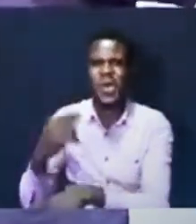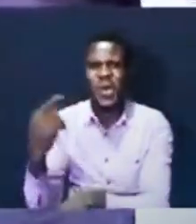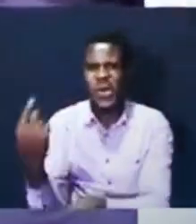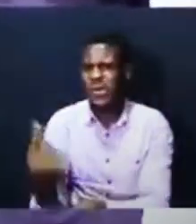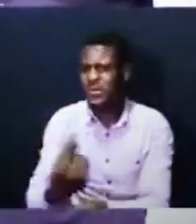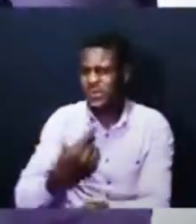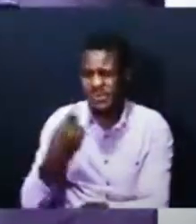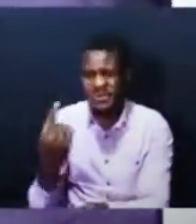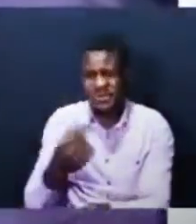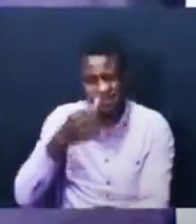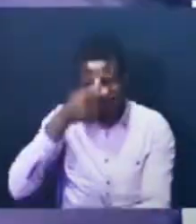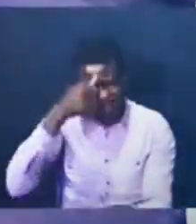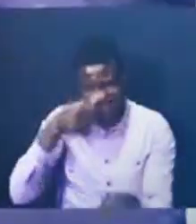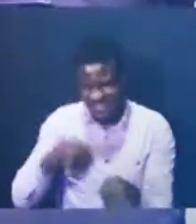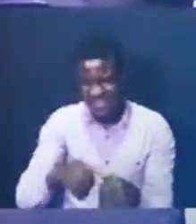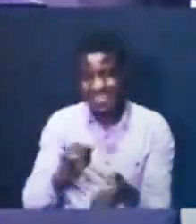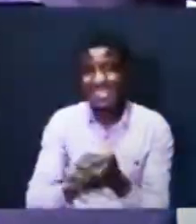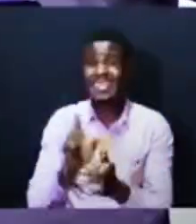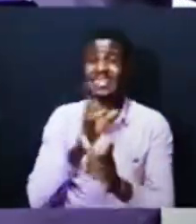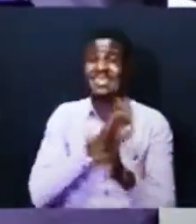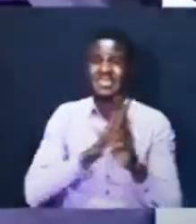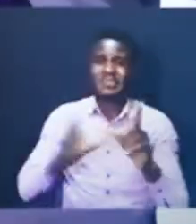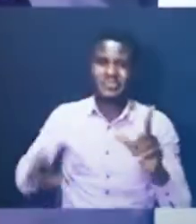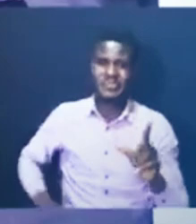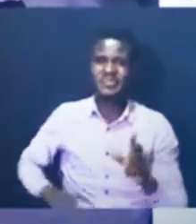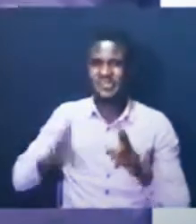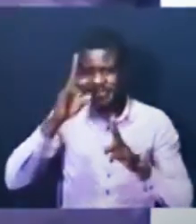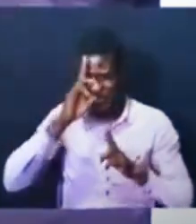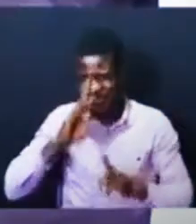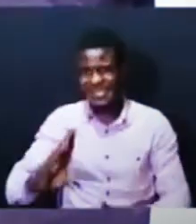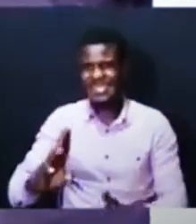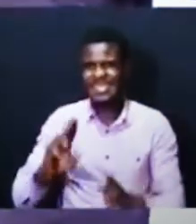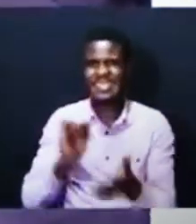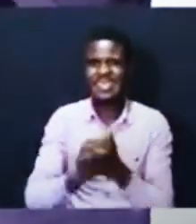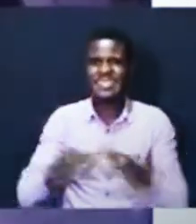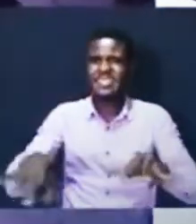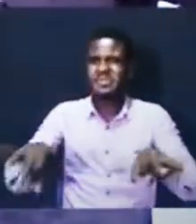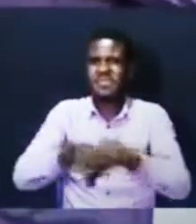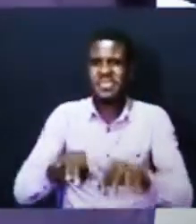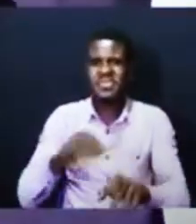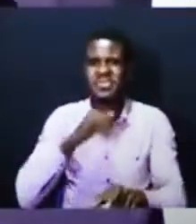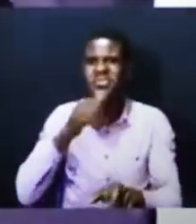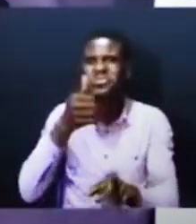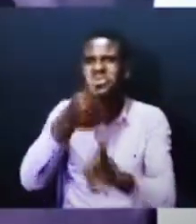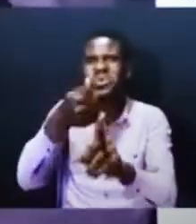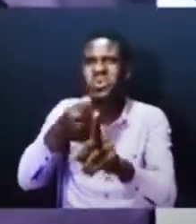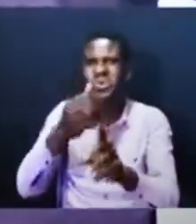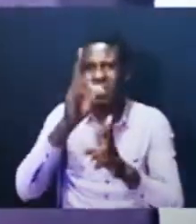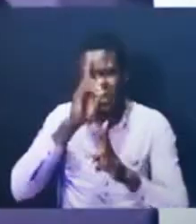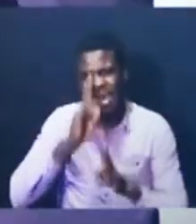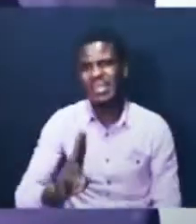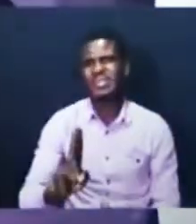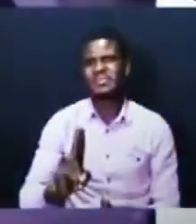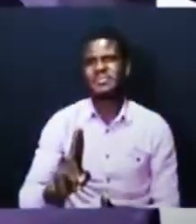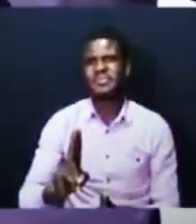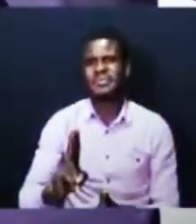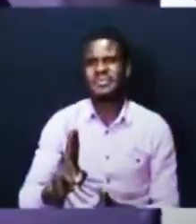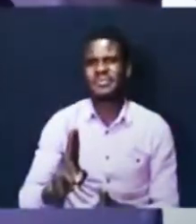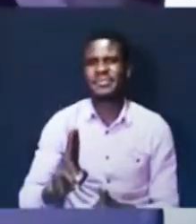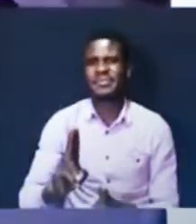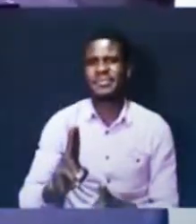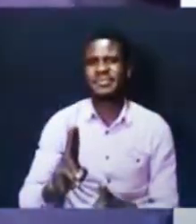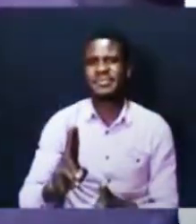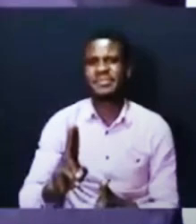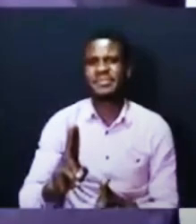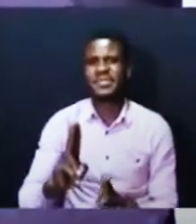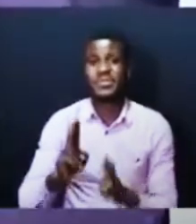remember that it is the Lord's honor that is at stake, not yours. Se onyame enu onyam ne hia e wo fam enya